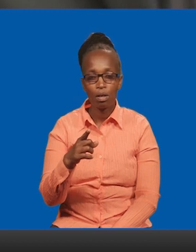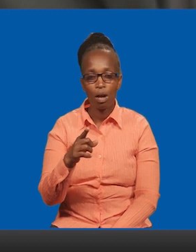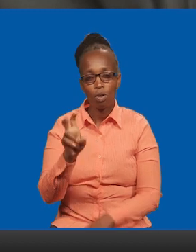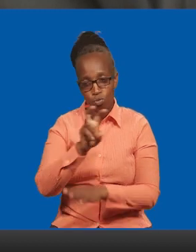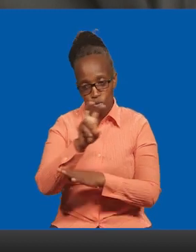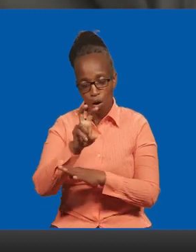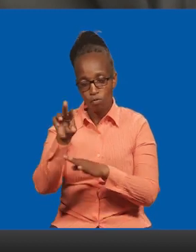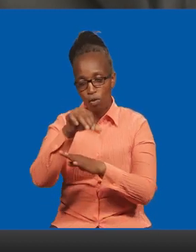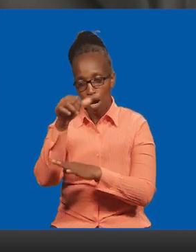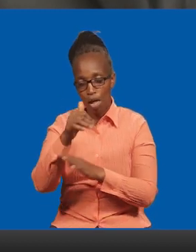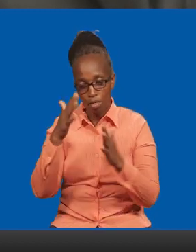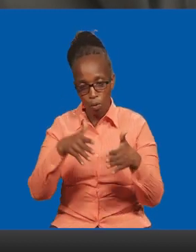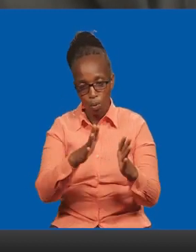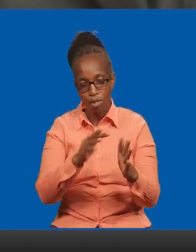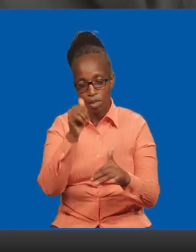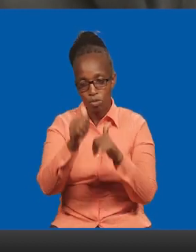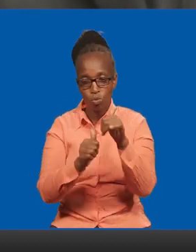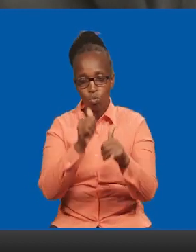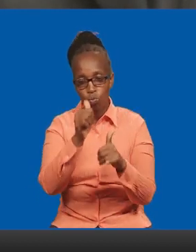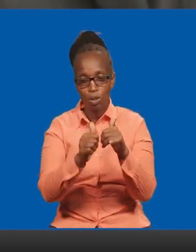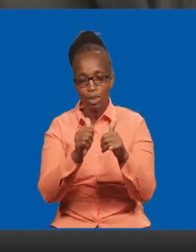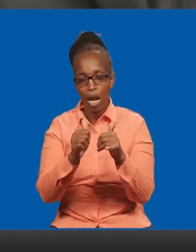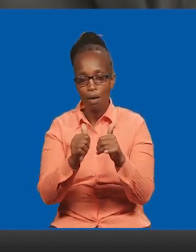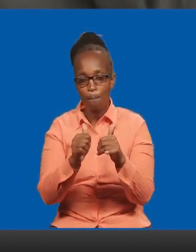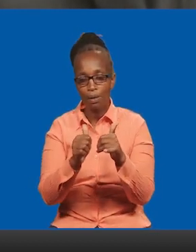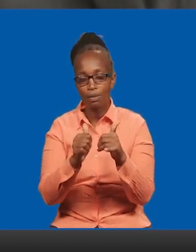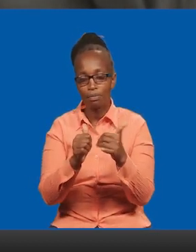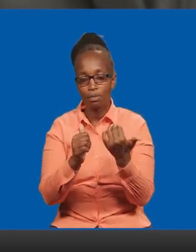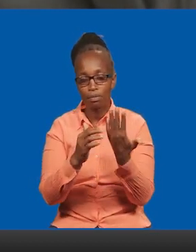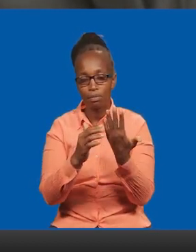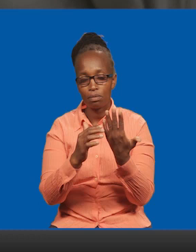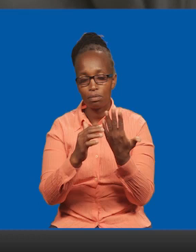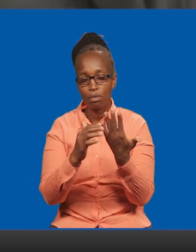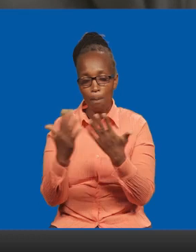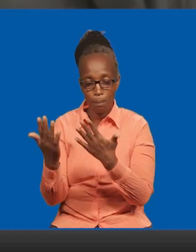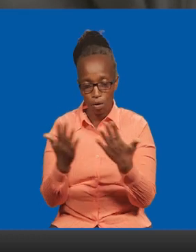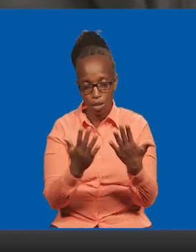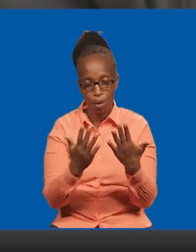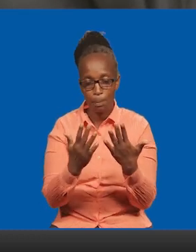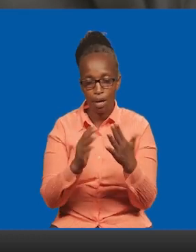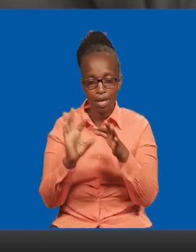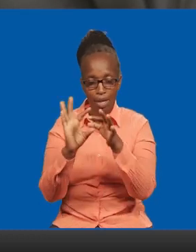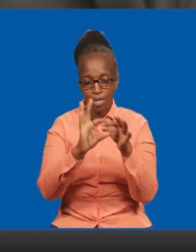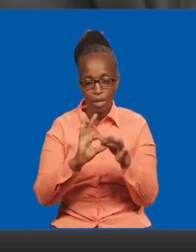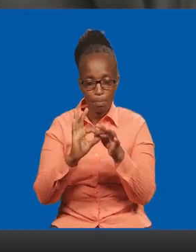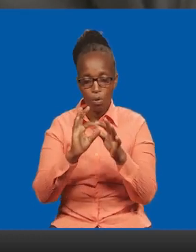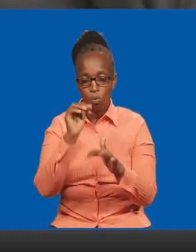overhaul the tactical approach adopted by the Azimio La Umoja